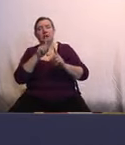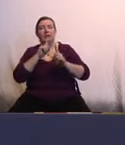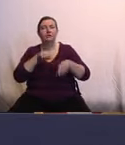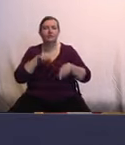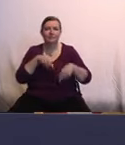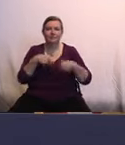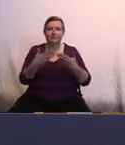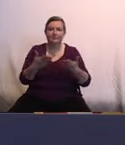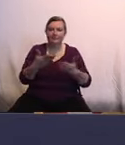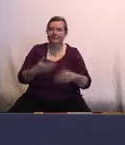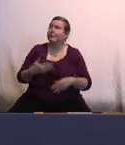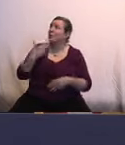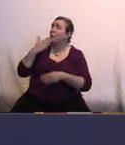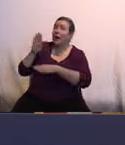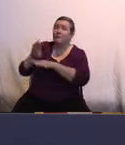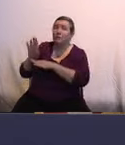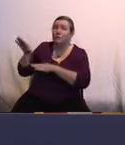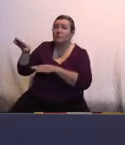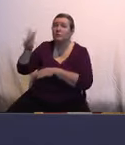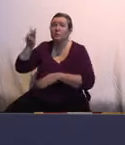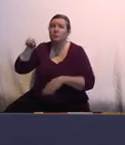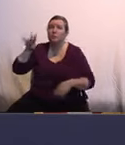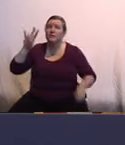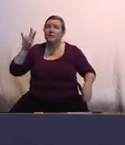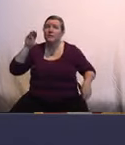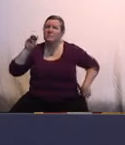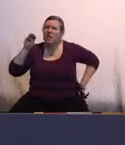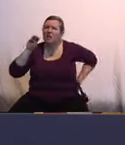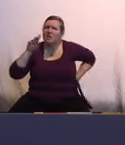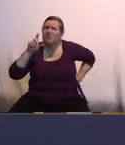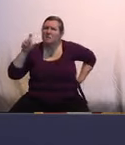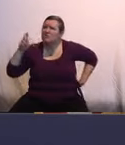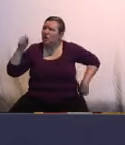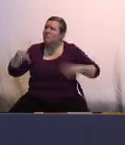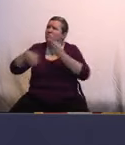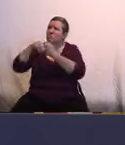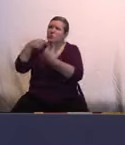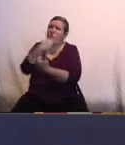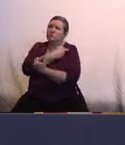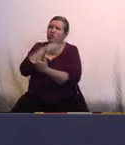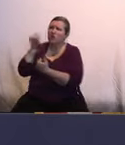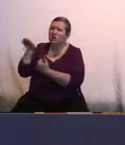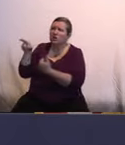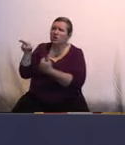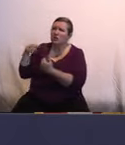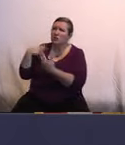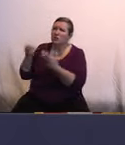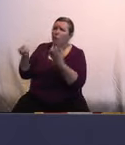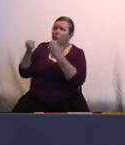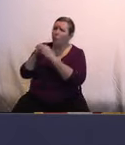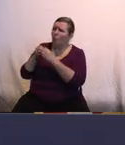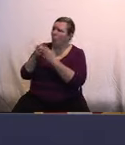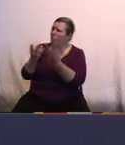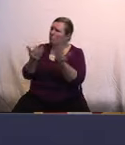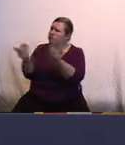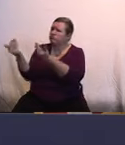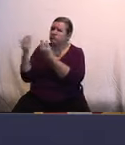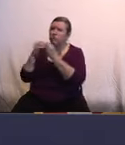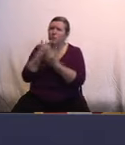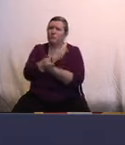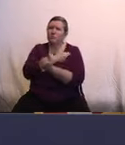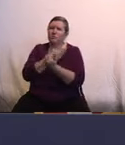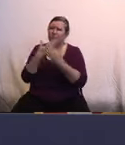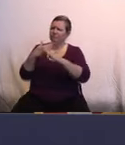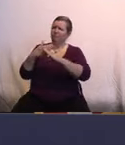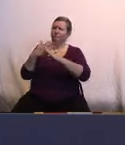afternoon. About 2.7 million residents have been boosted. What are the obstacles to getting more people boosted, and are there any plans to campaign to increase